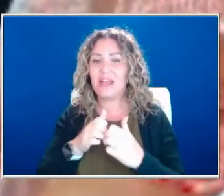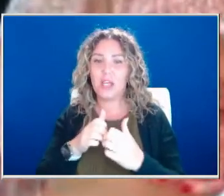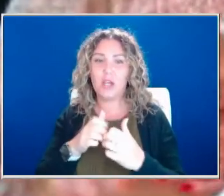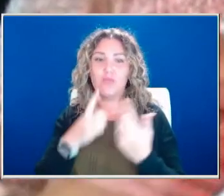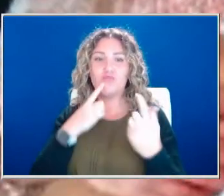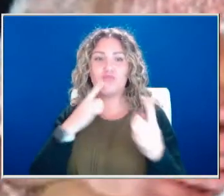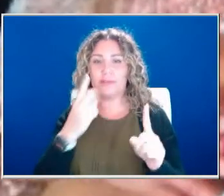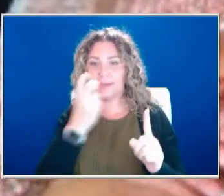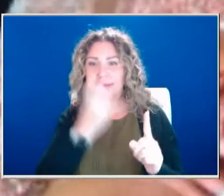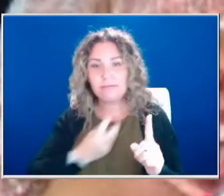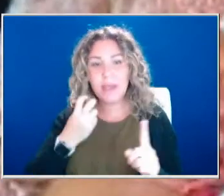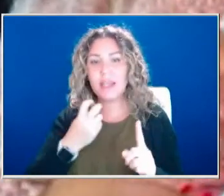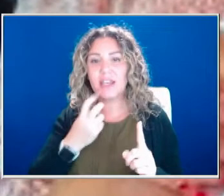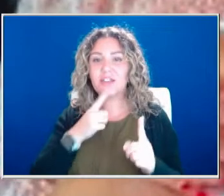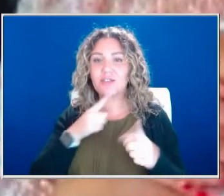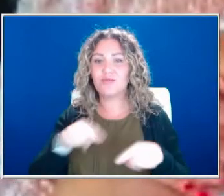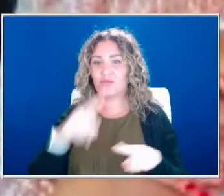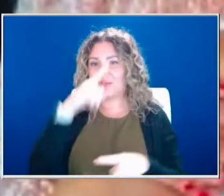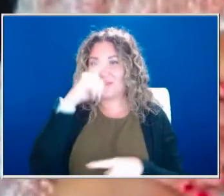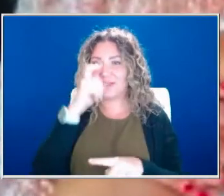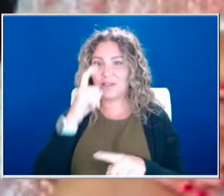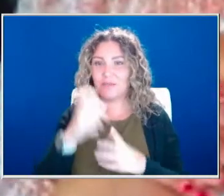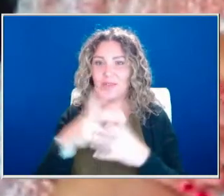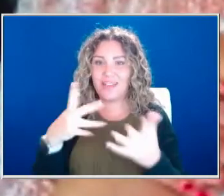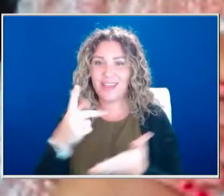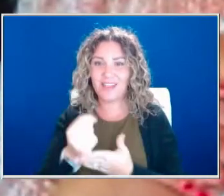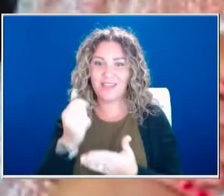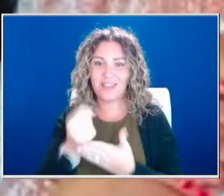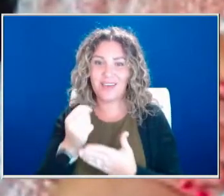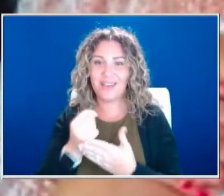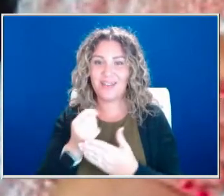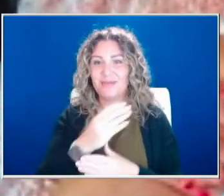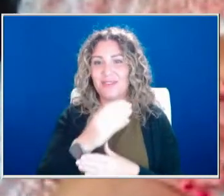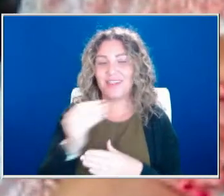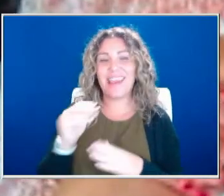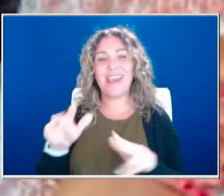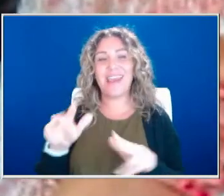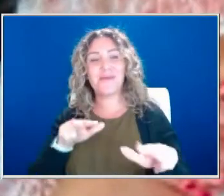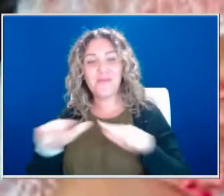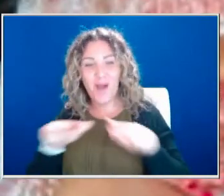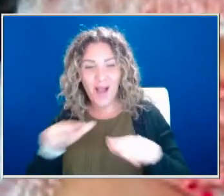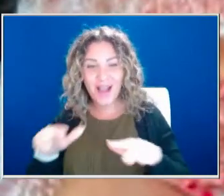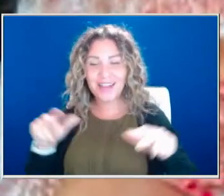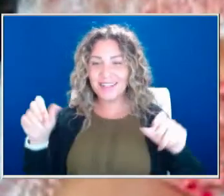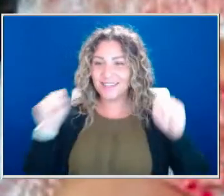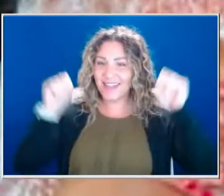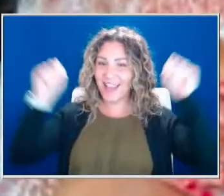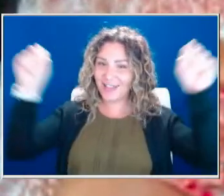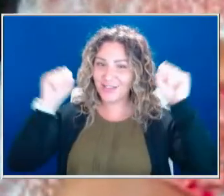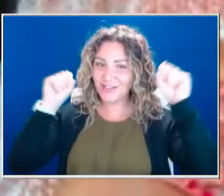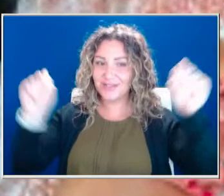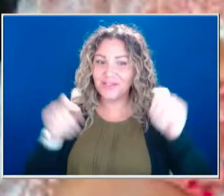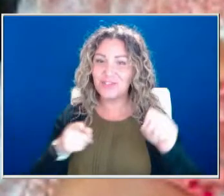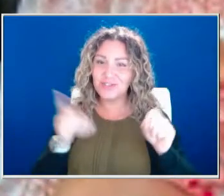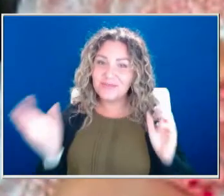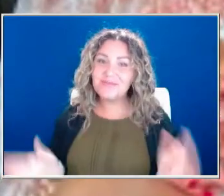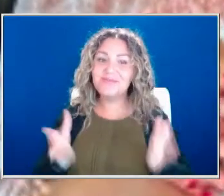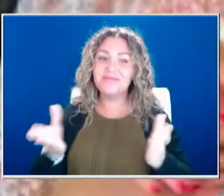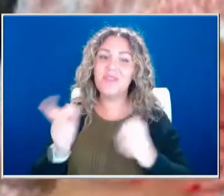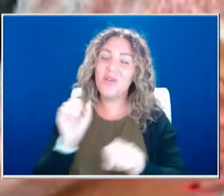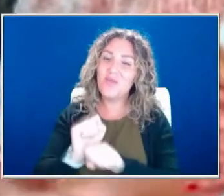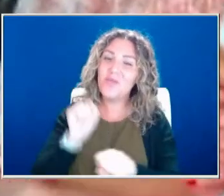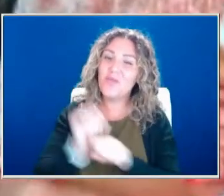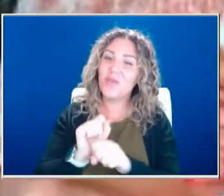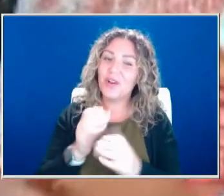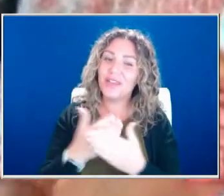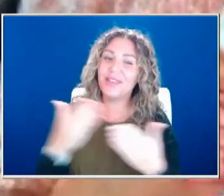throughout the summer when he was still doing a lot of therapy, and then taking her for walks and exercise. So she's encouraged him to work on things